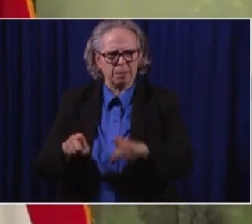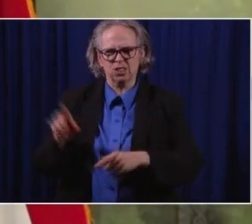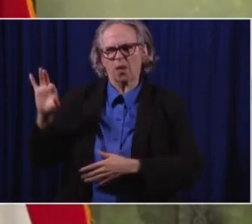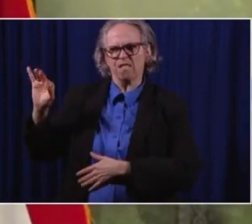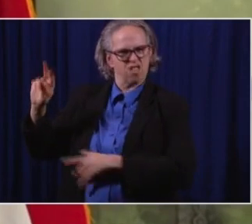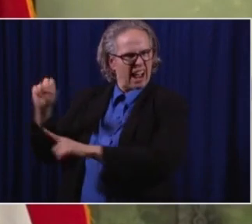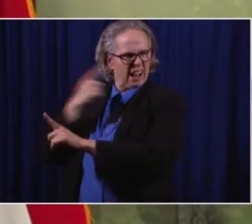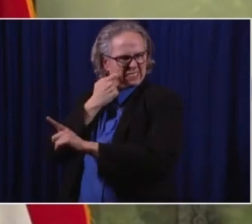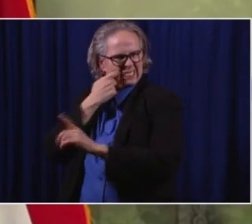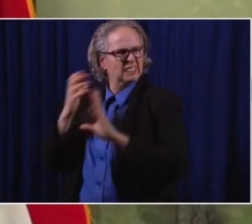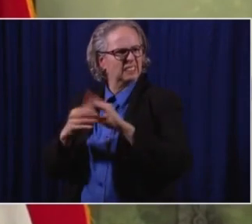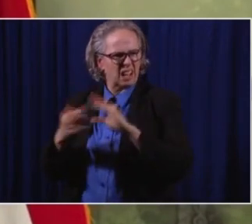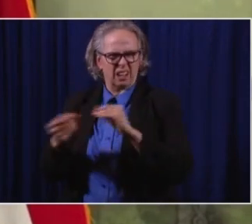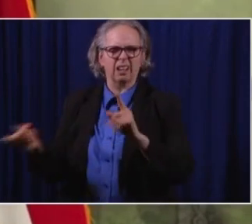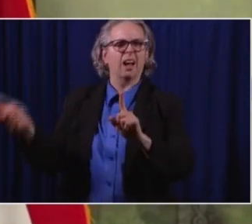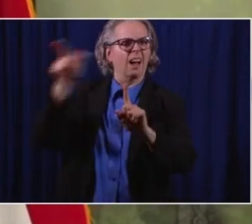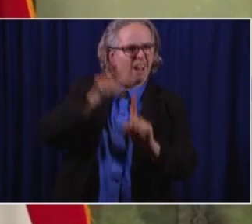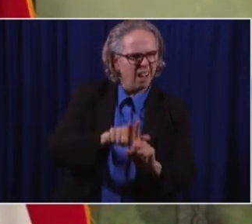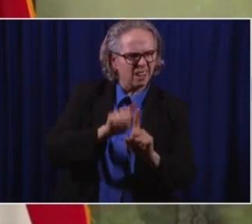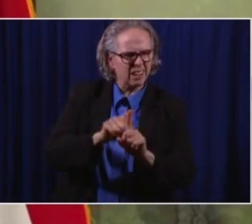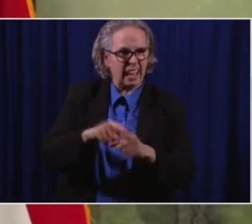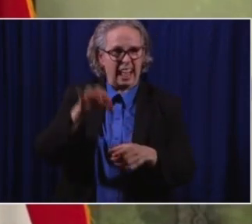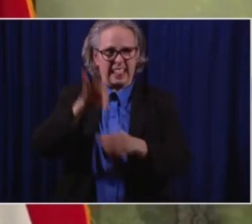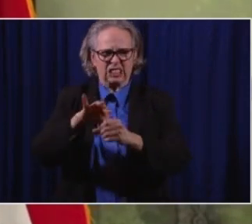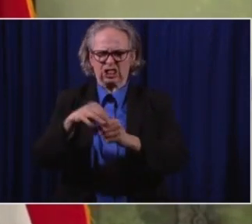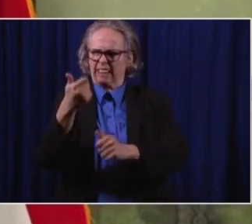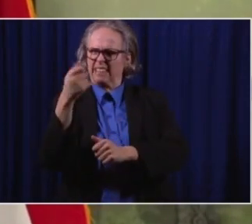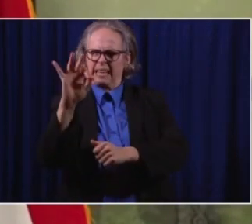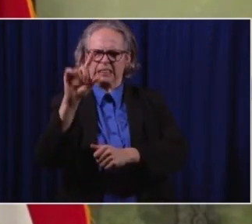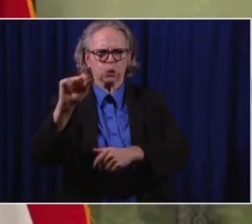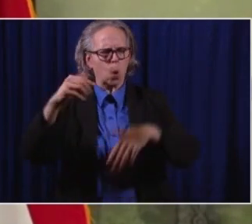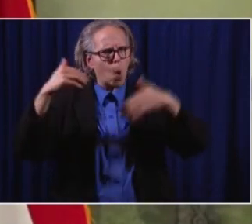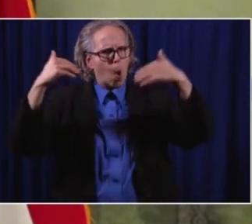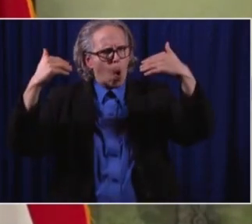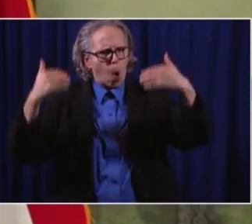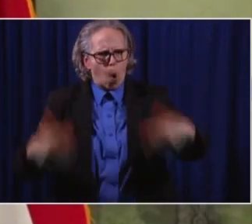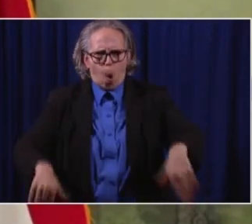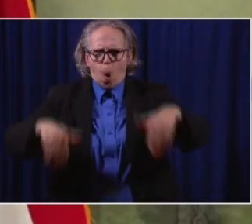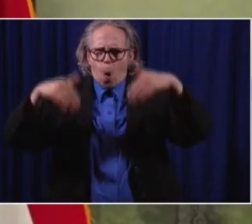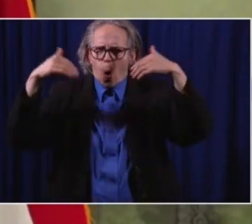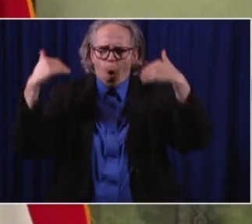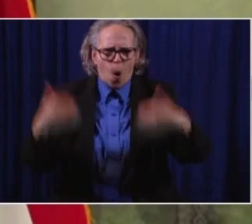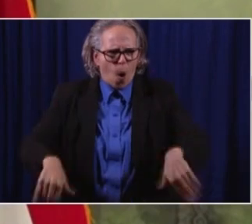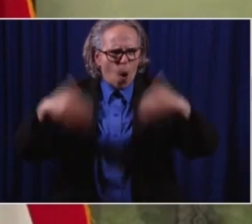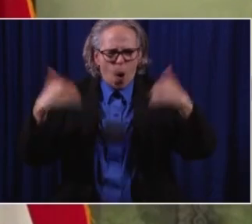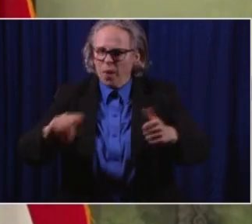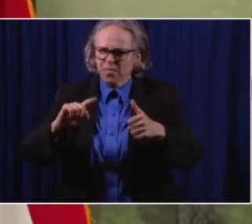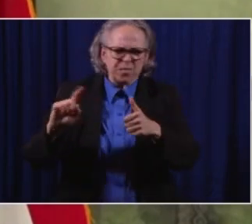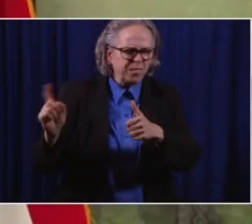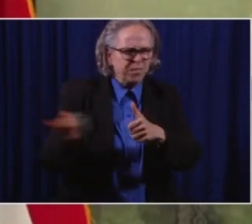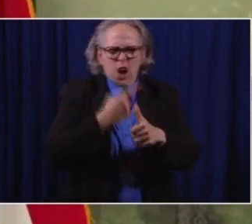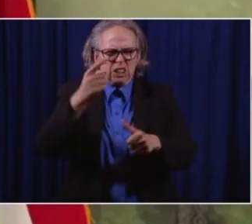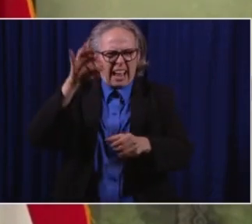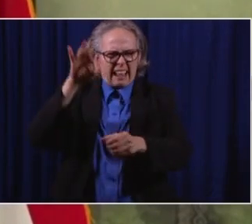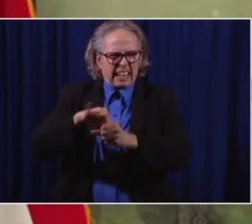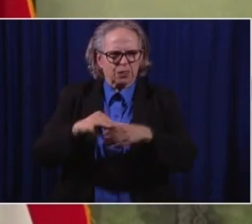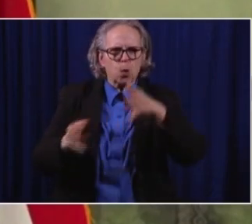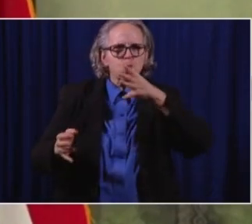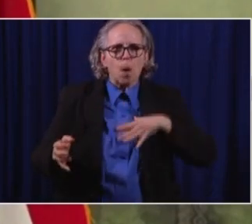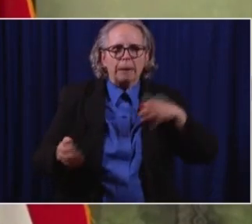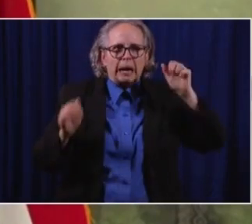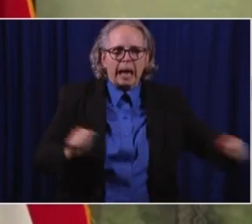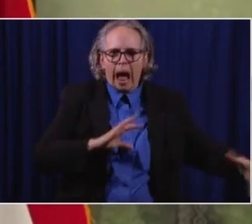election of 1920 was right after women were granted the right to vote. And